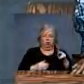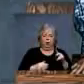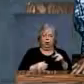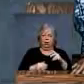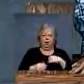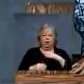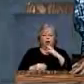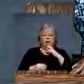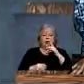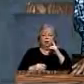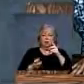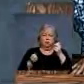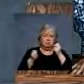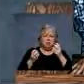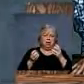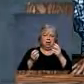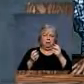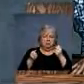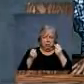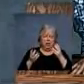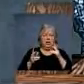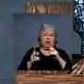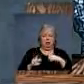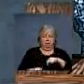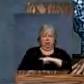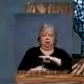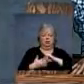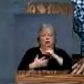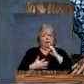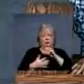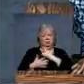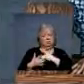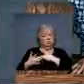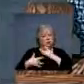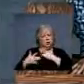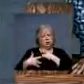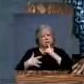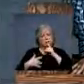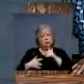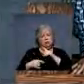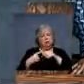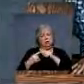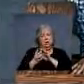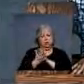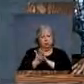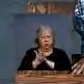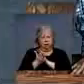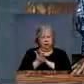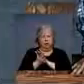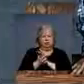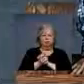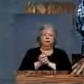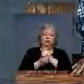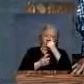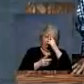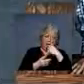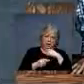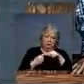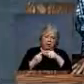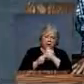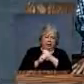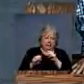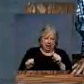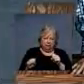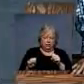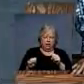speak for many of us who are concerned about traffic. I think about safety vehicles and their ability